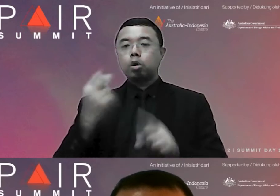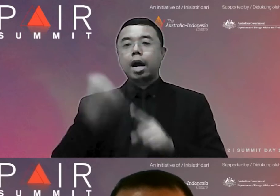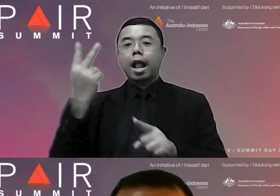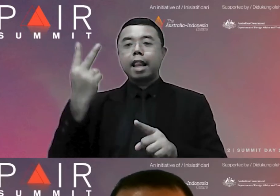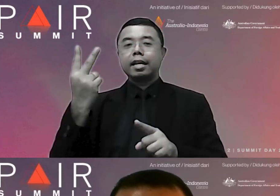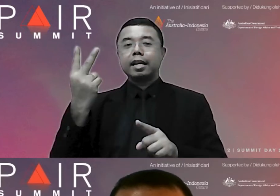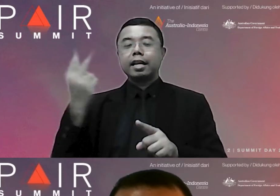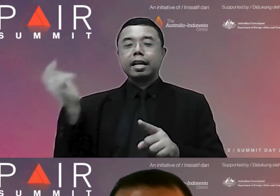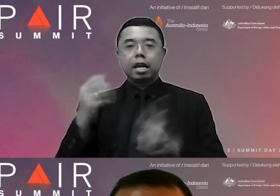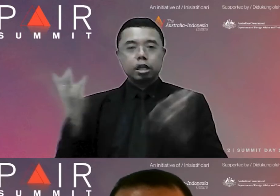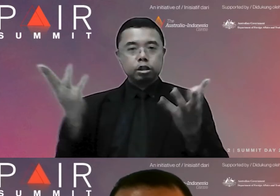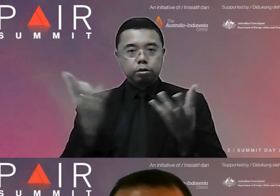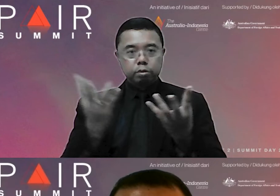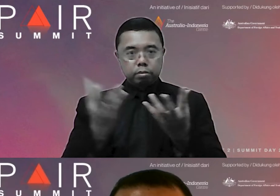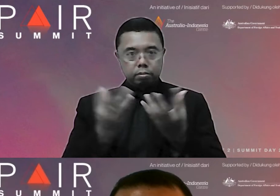Makassar.